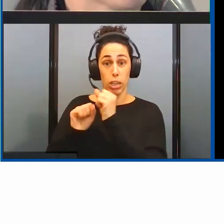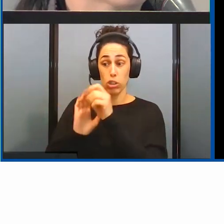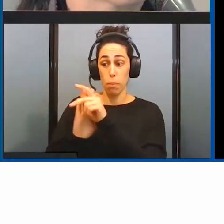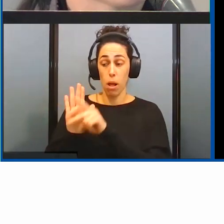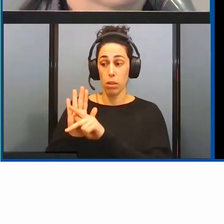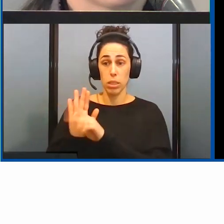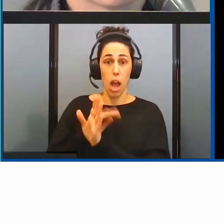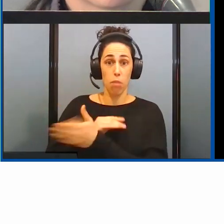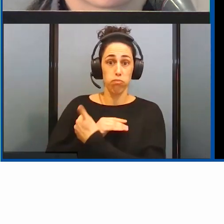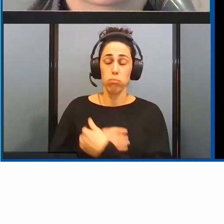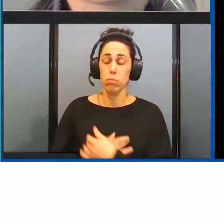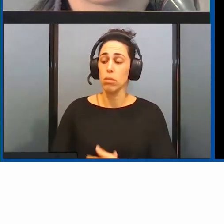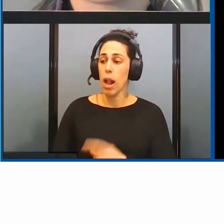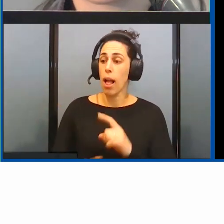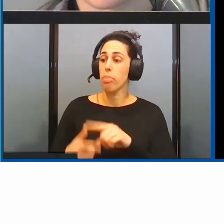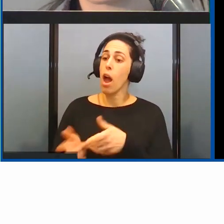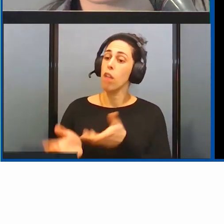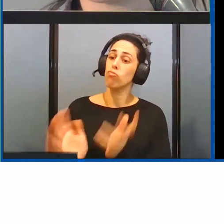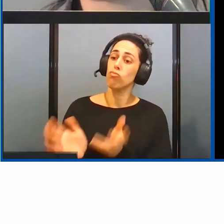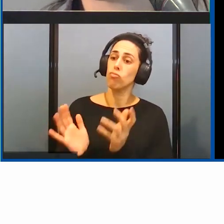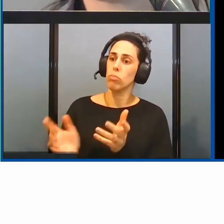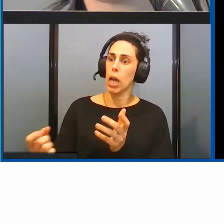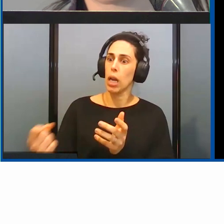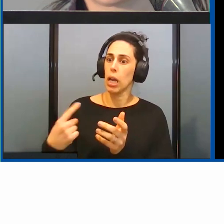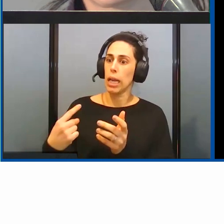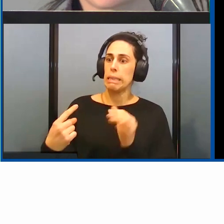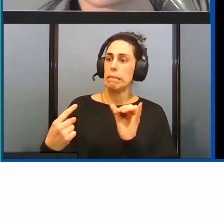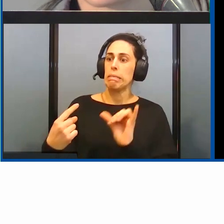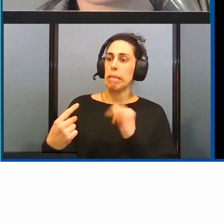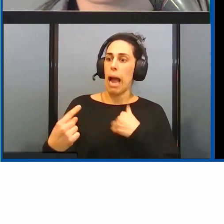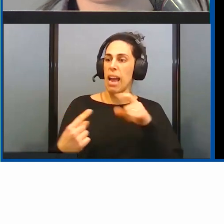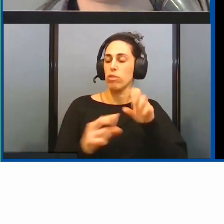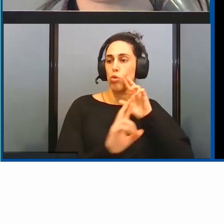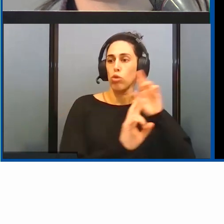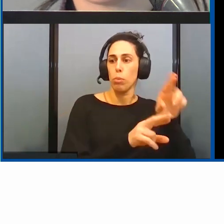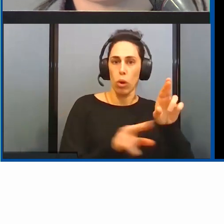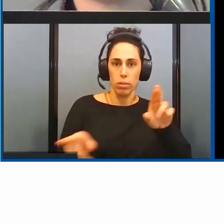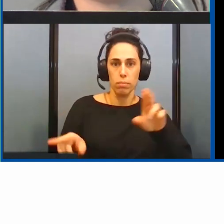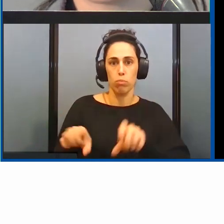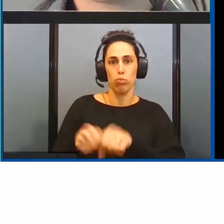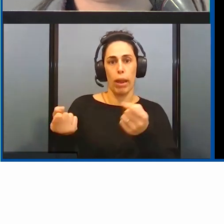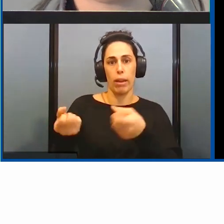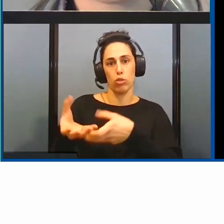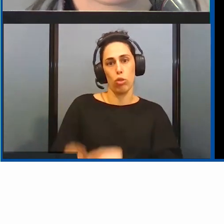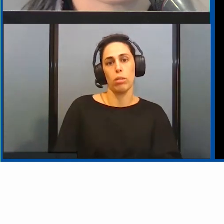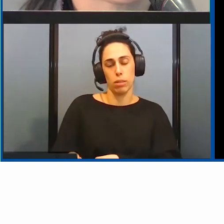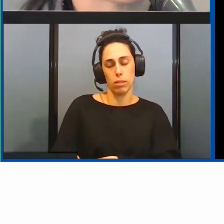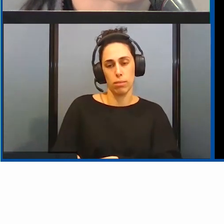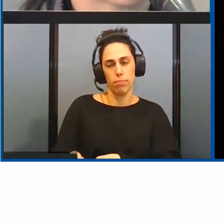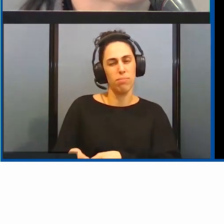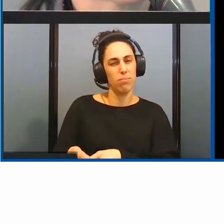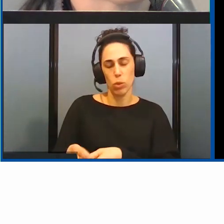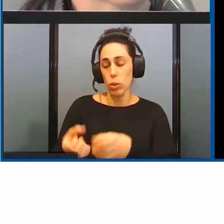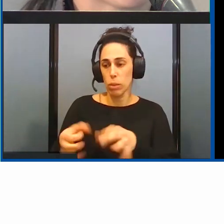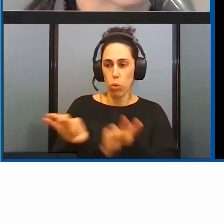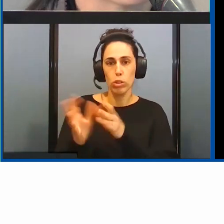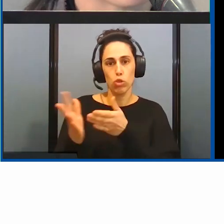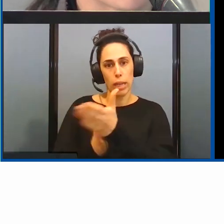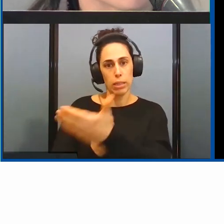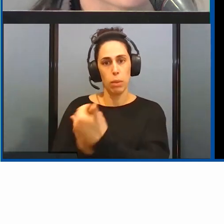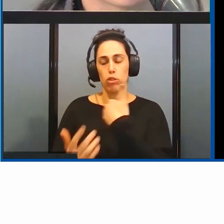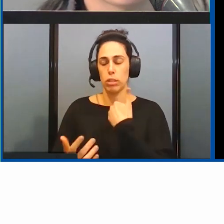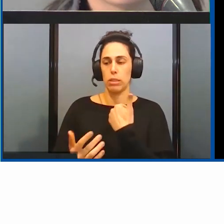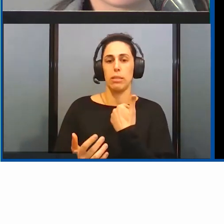explaining everything. Who you are, what your job is, if they're part of a family unit, what you feel your obligations are to